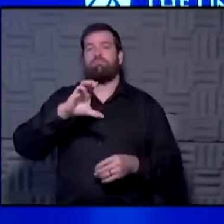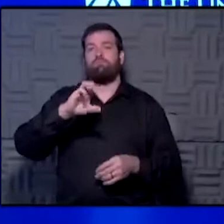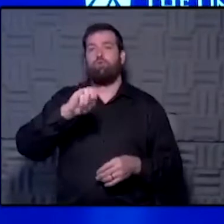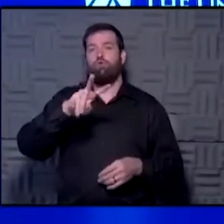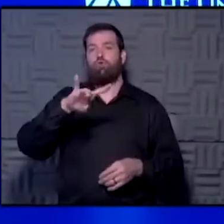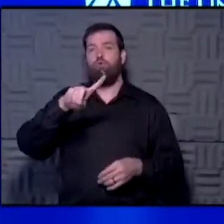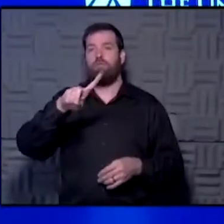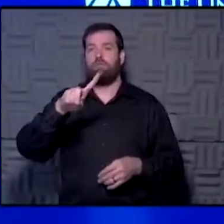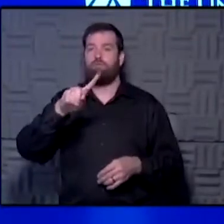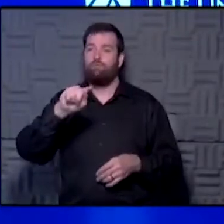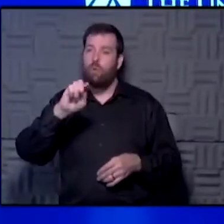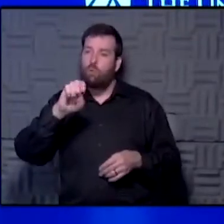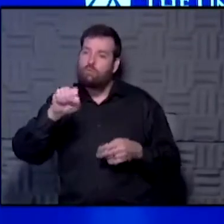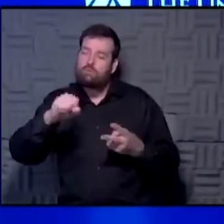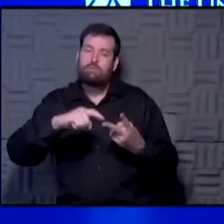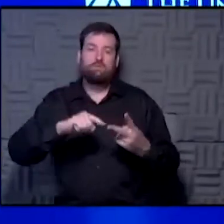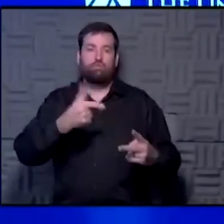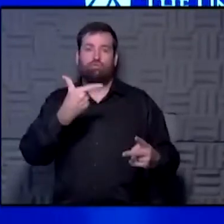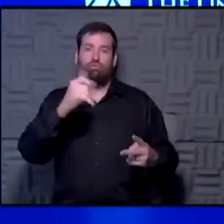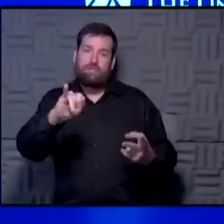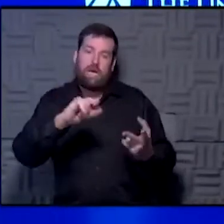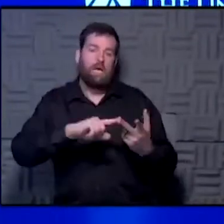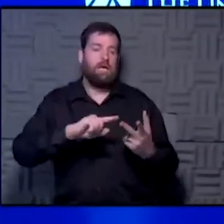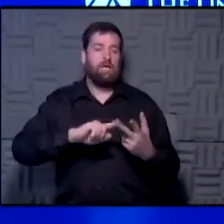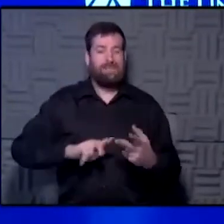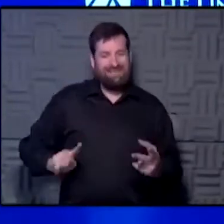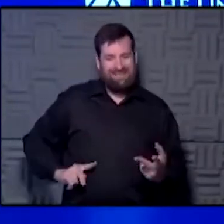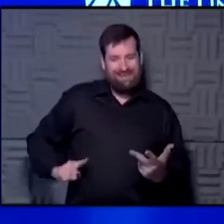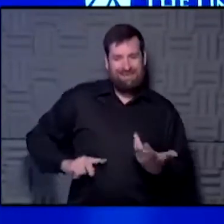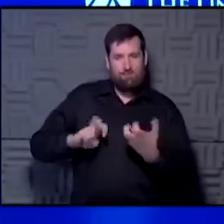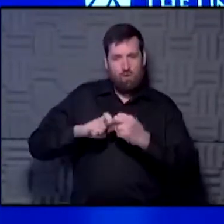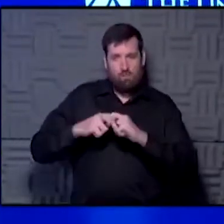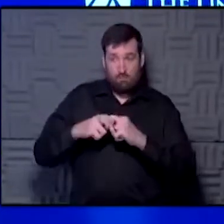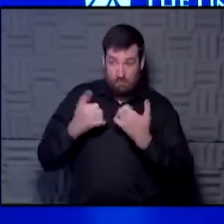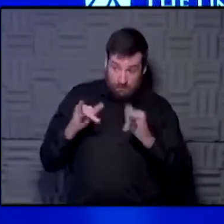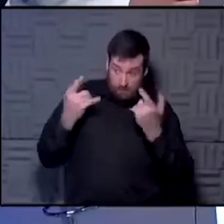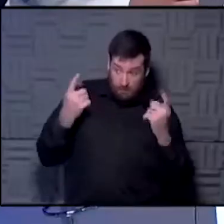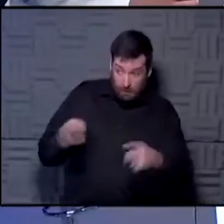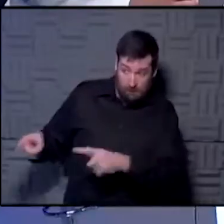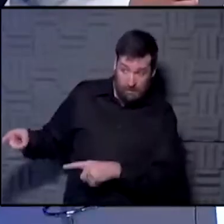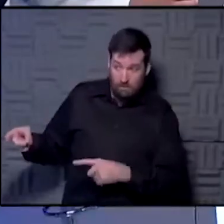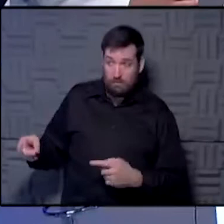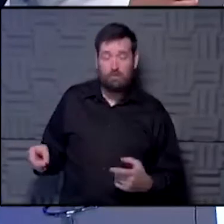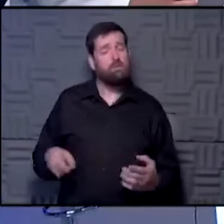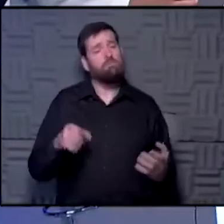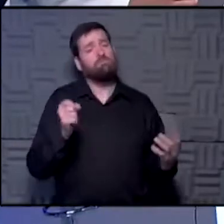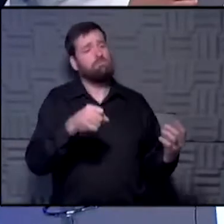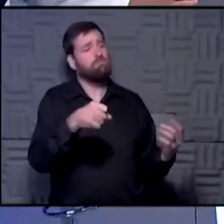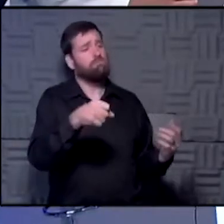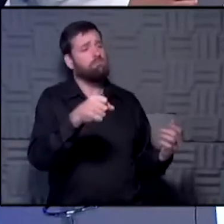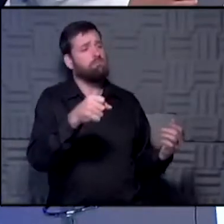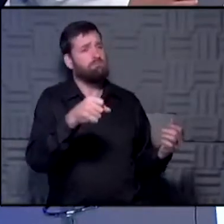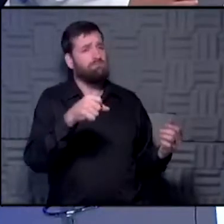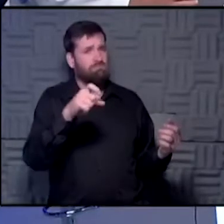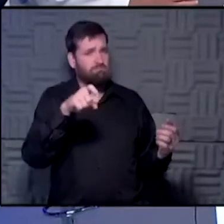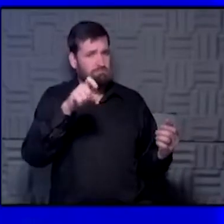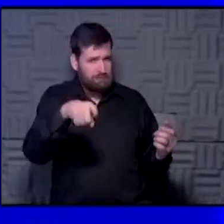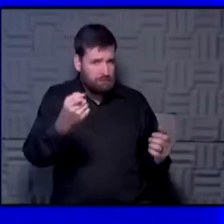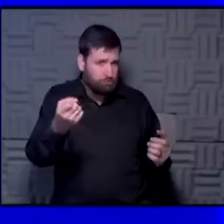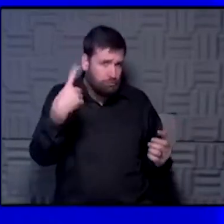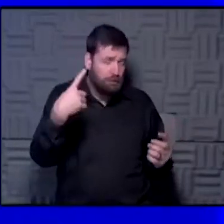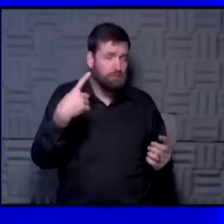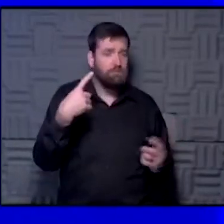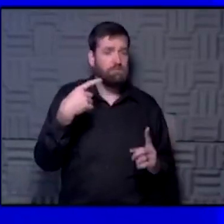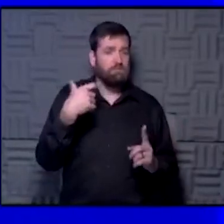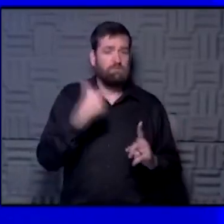rashes, about GI problems, about kidney problems. Do those things still exist? Yeah, absolutely. We have to understand that a lot of these things